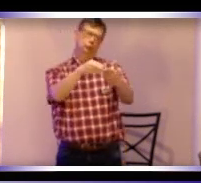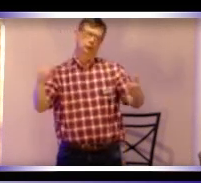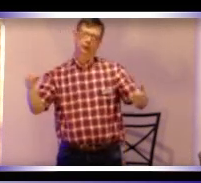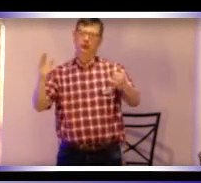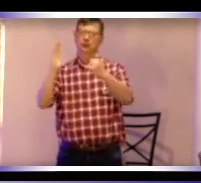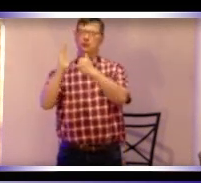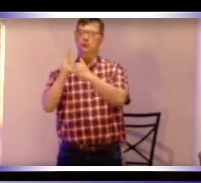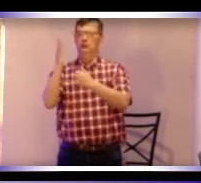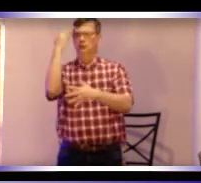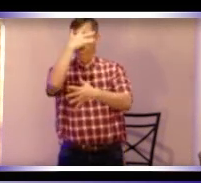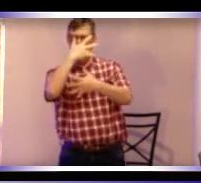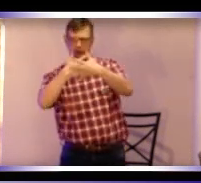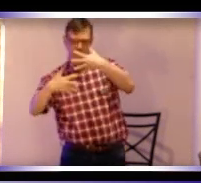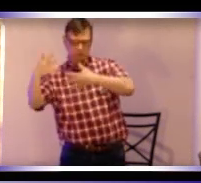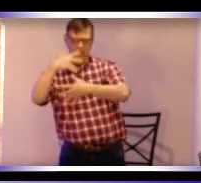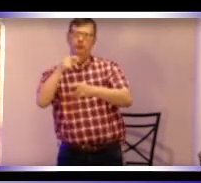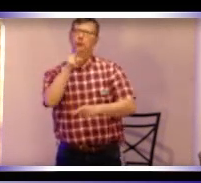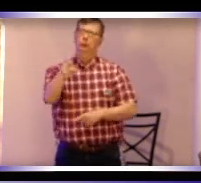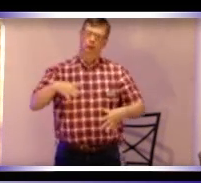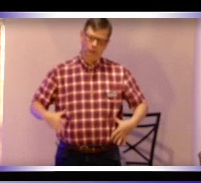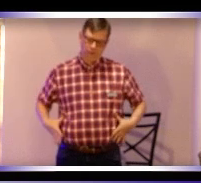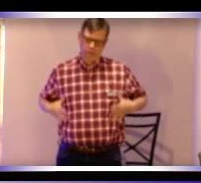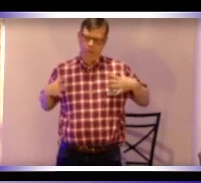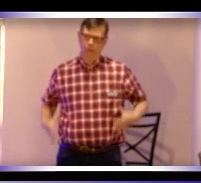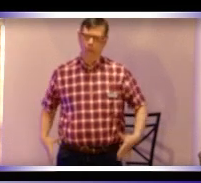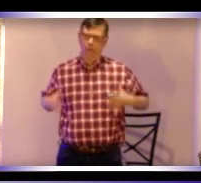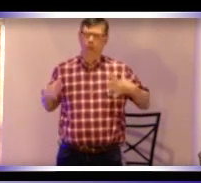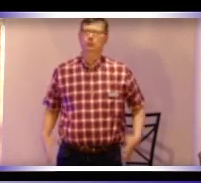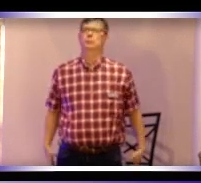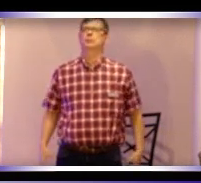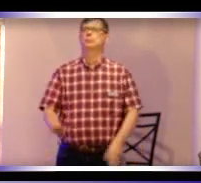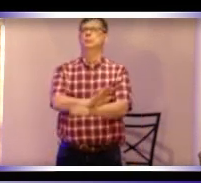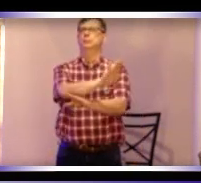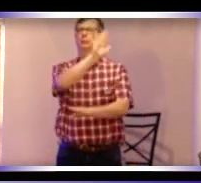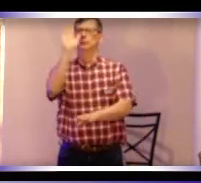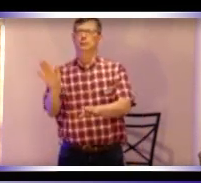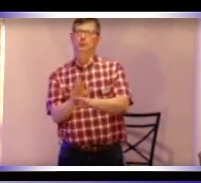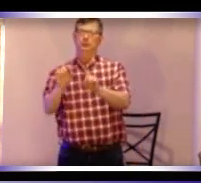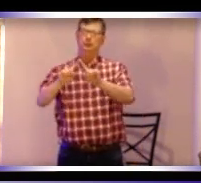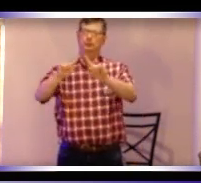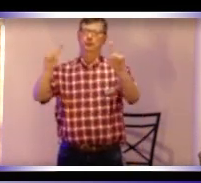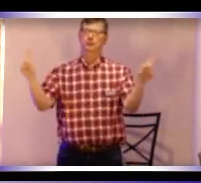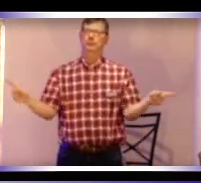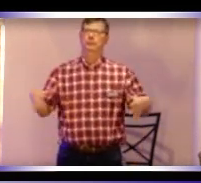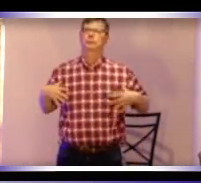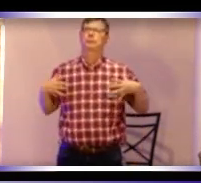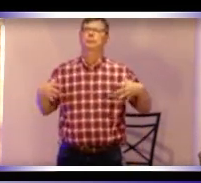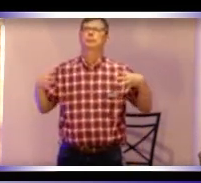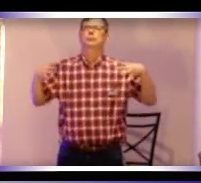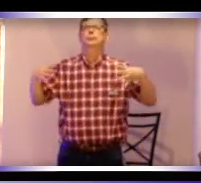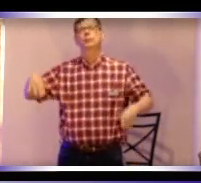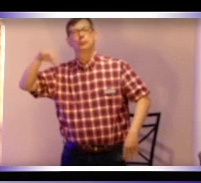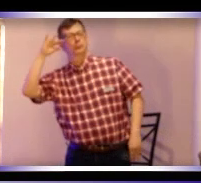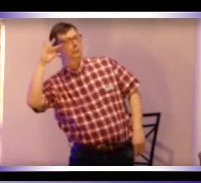your body and see if there is any part of it that is feeling a